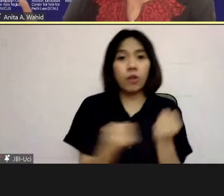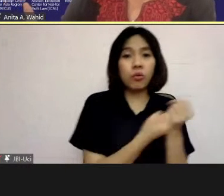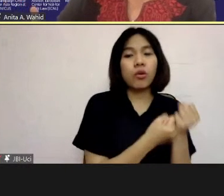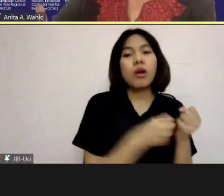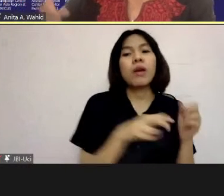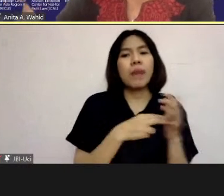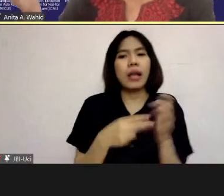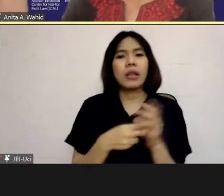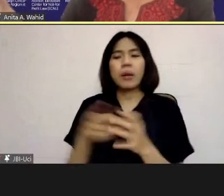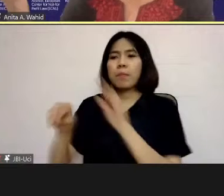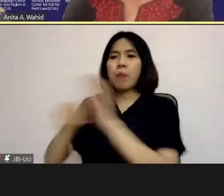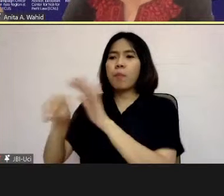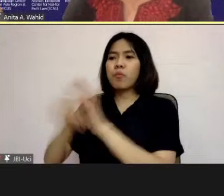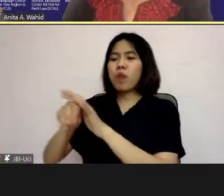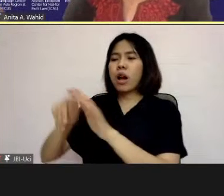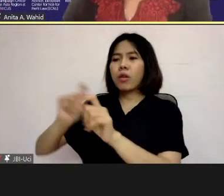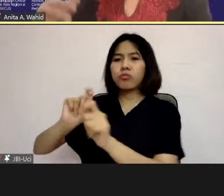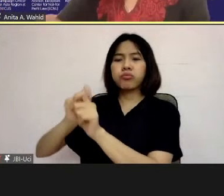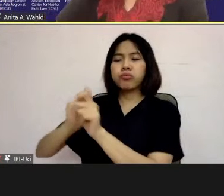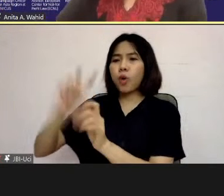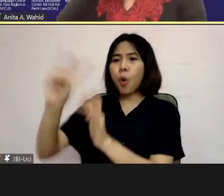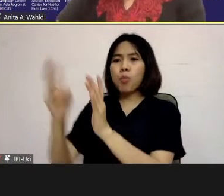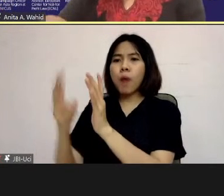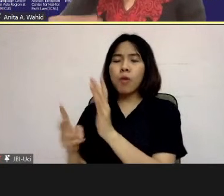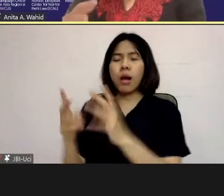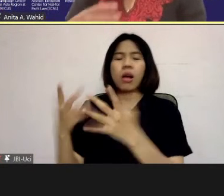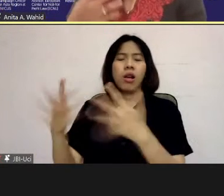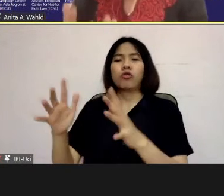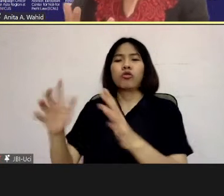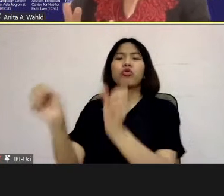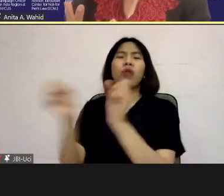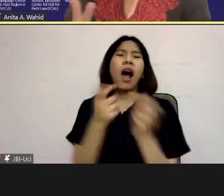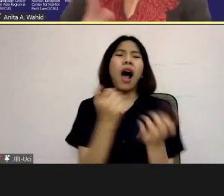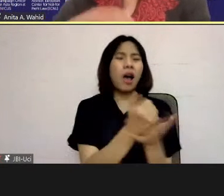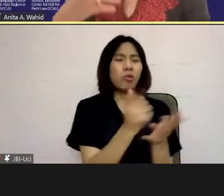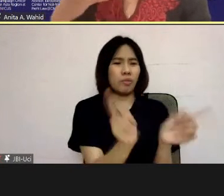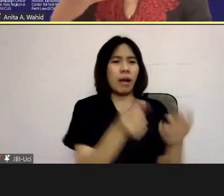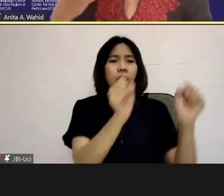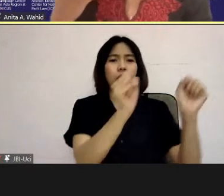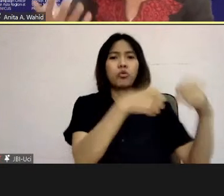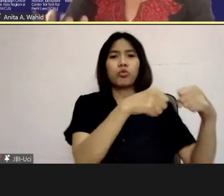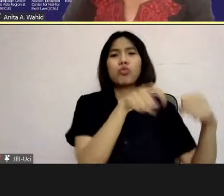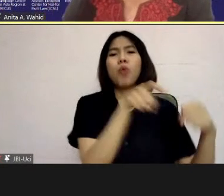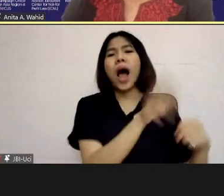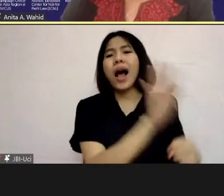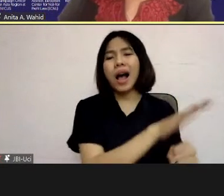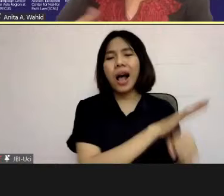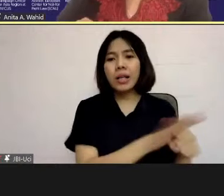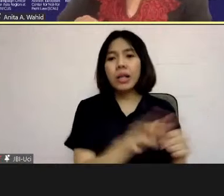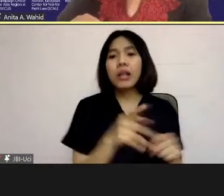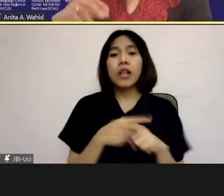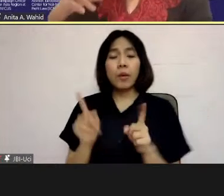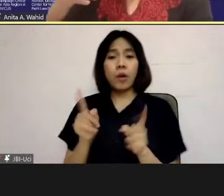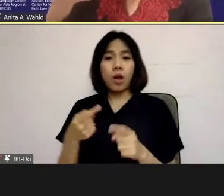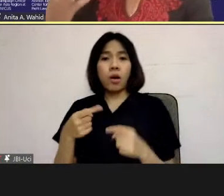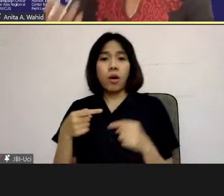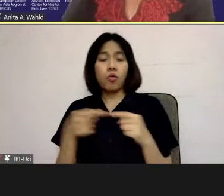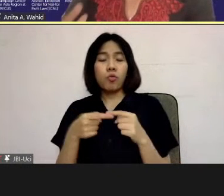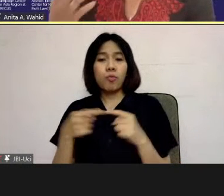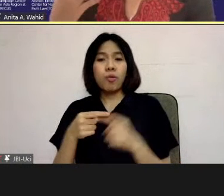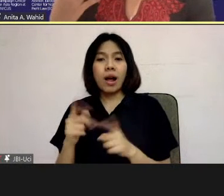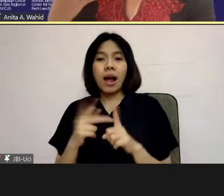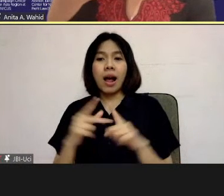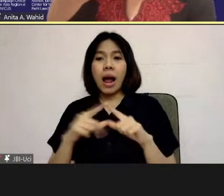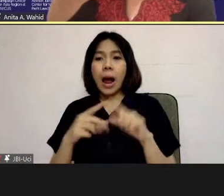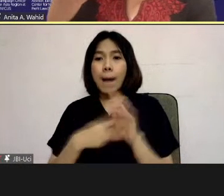or whatever conducted in Papua because it's for fighting the separatisms. But and then within the human